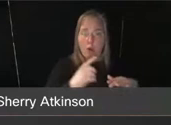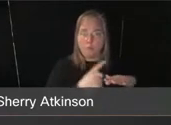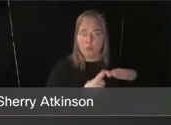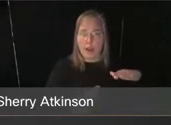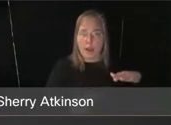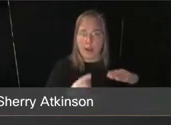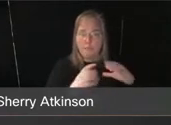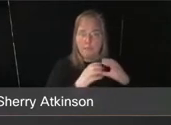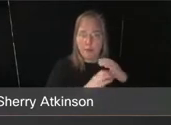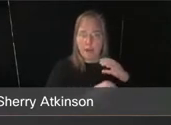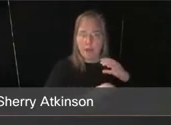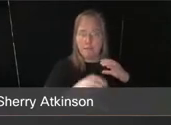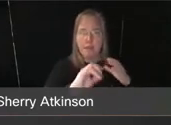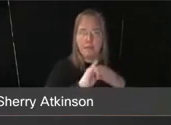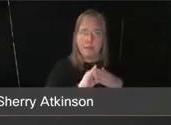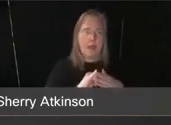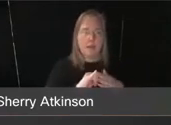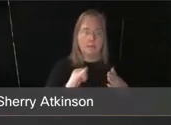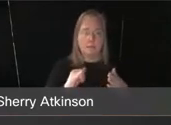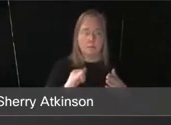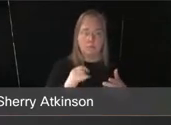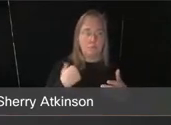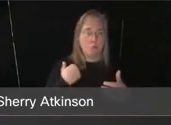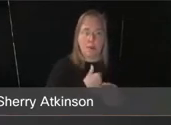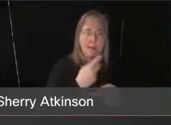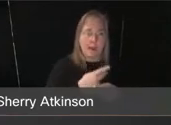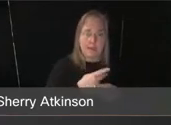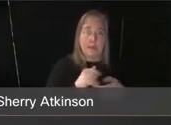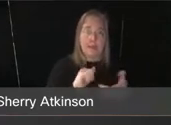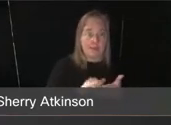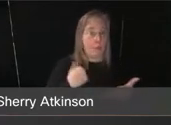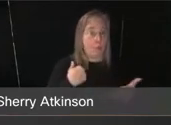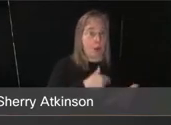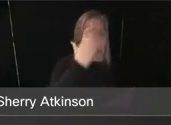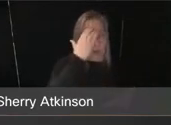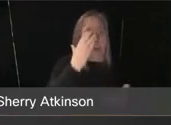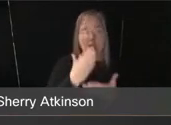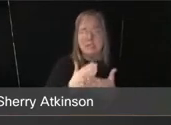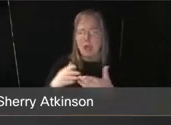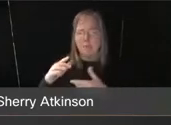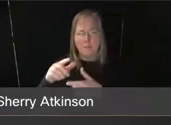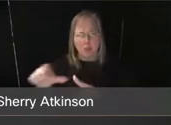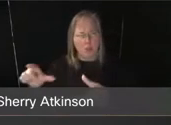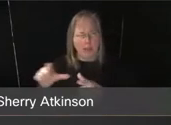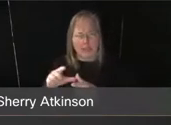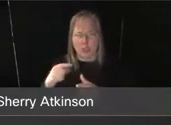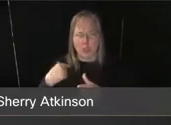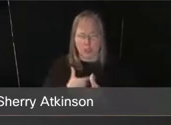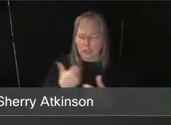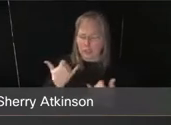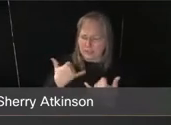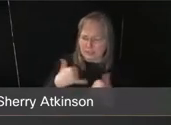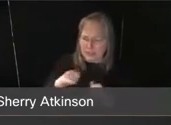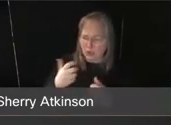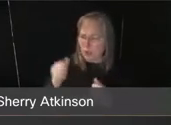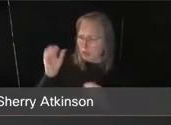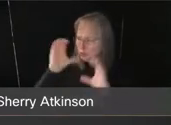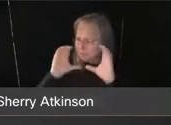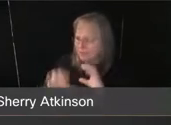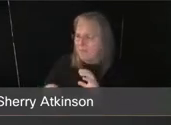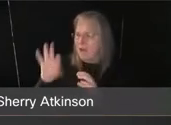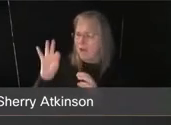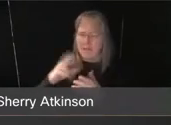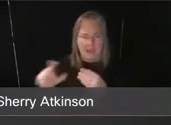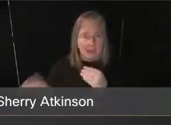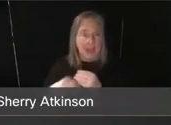That is in our system that we are aware of. There are some locations that we're still trying to find and add. When we go out